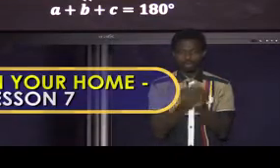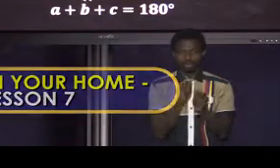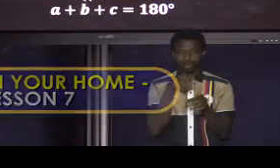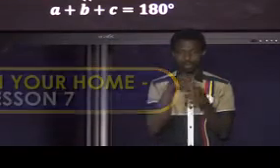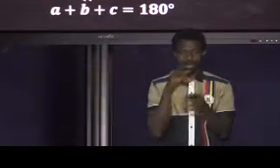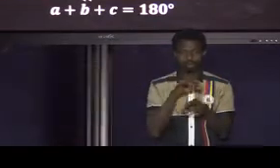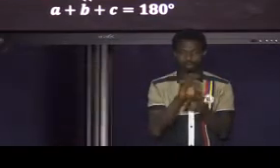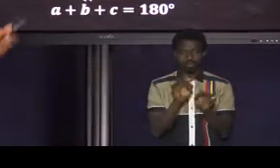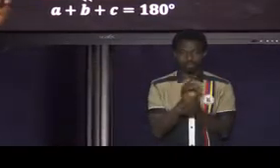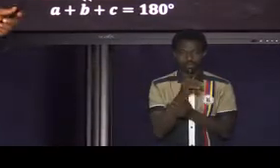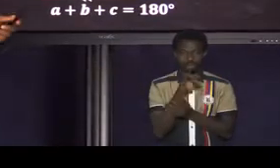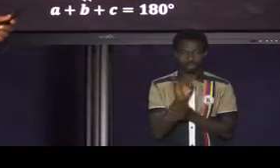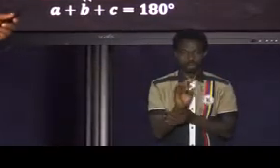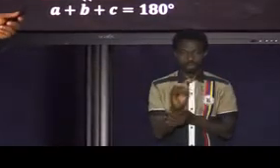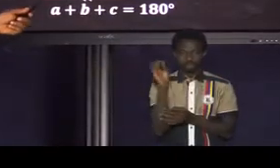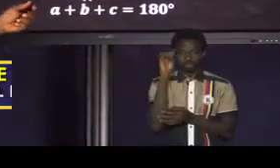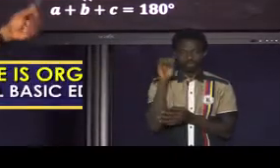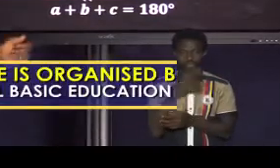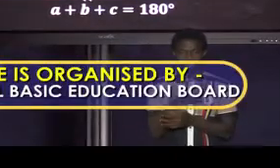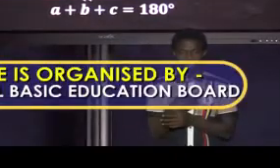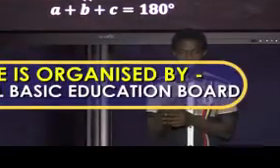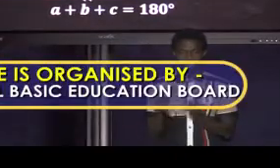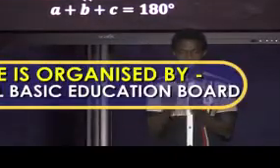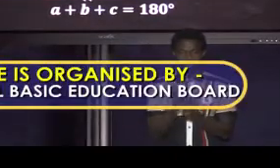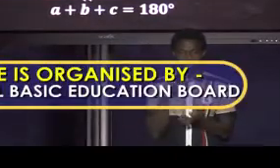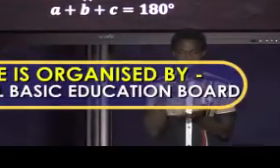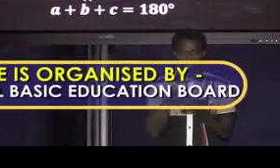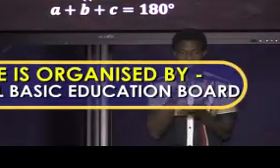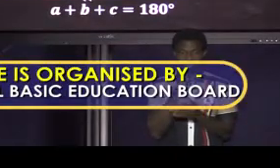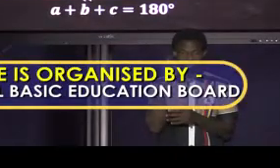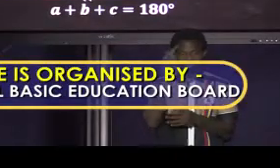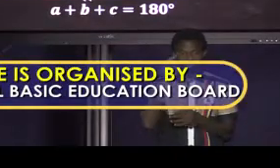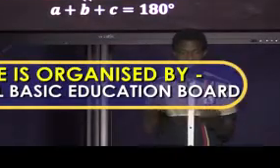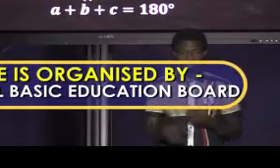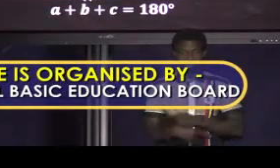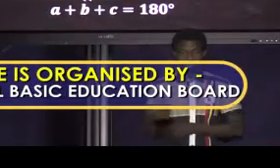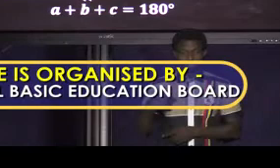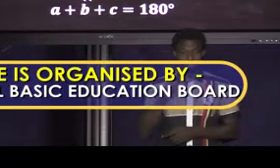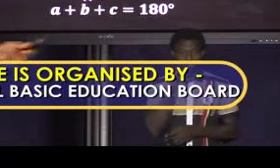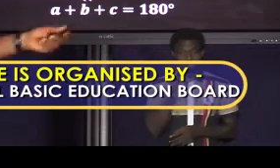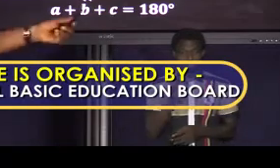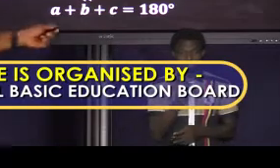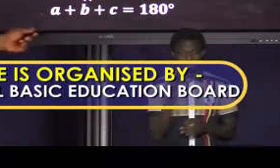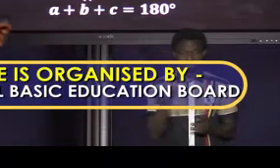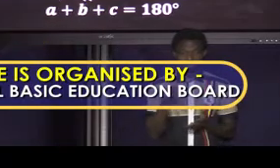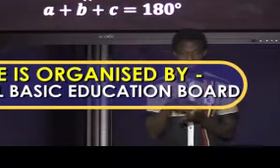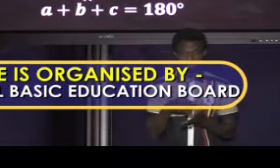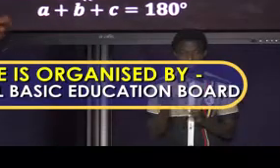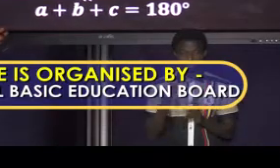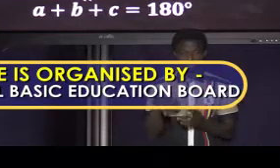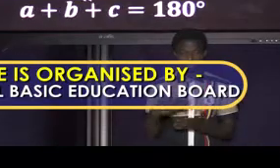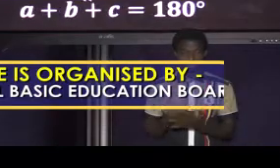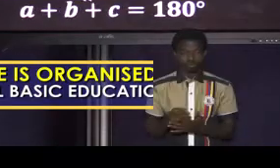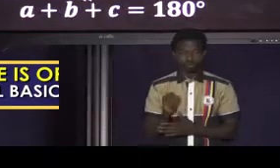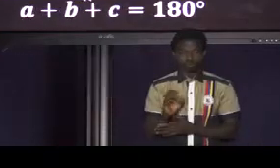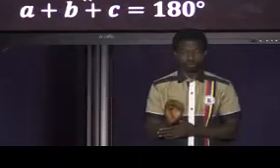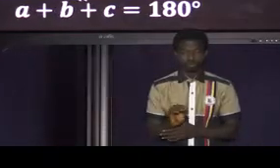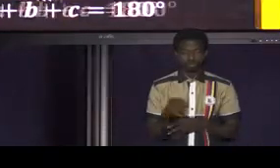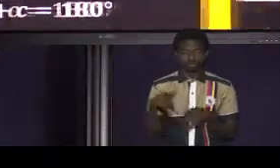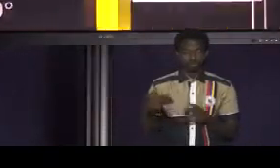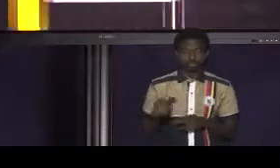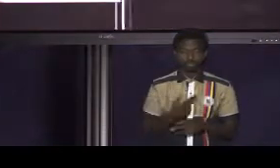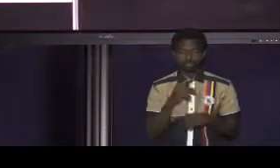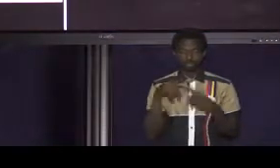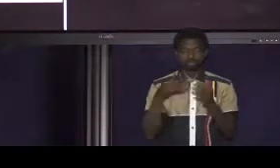will form 180 degrees. Now, armed with this fact, again for the day, we will be using this a lot. Okay,